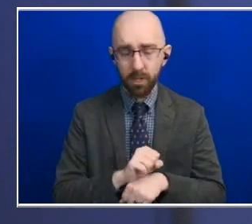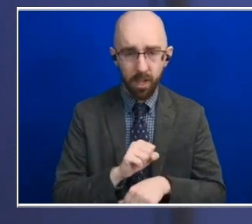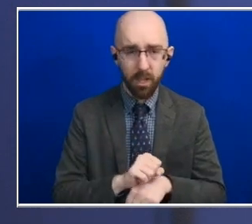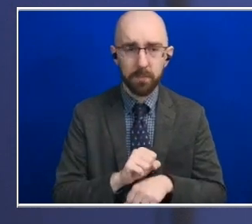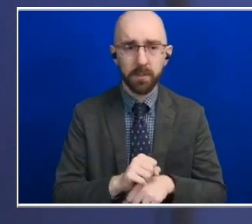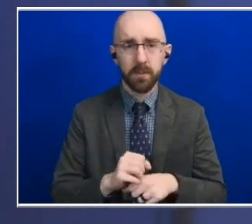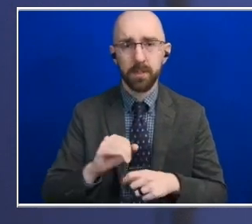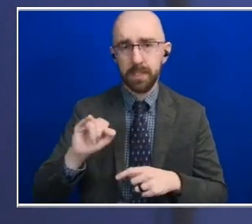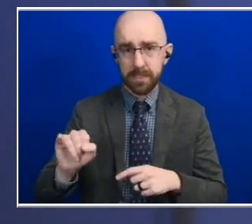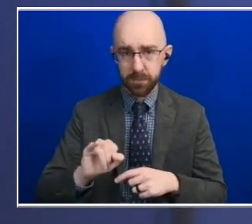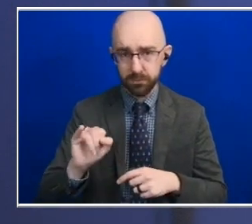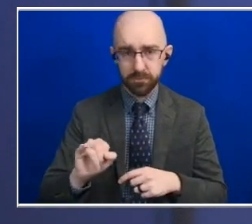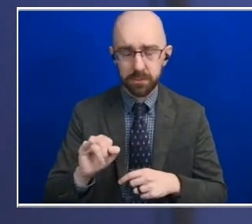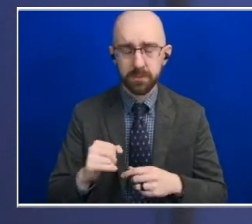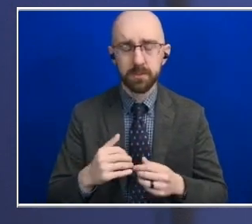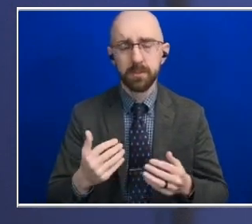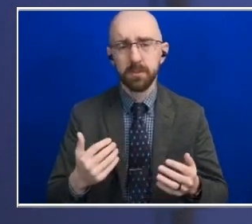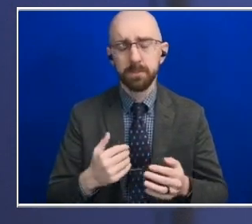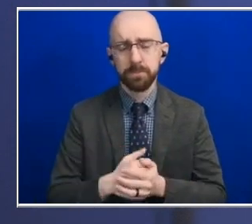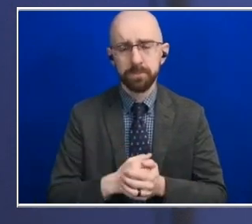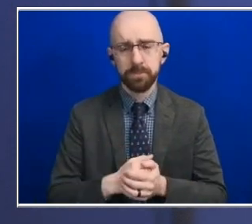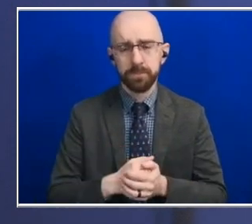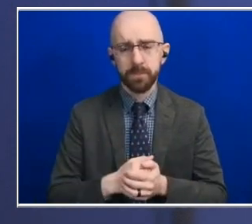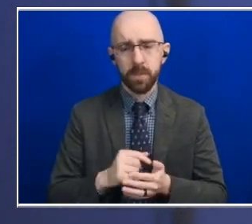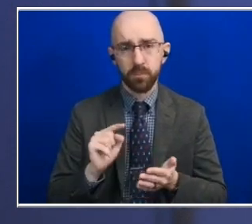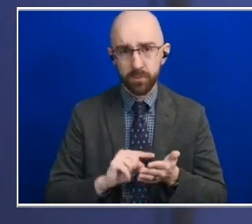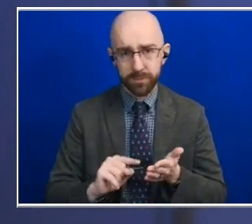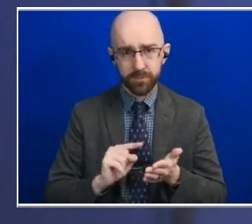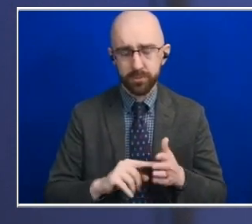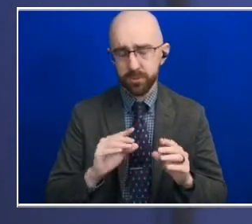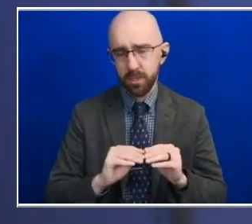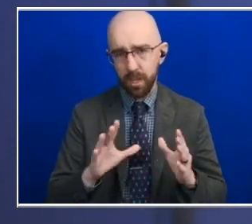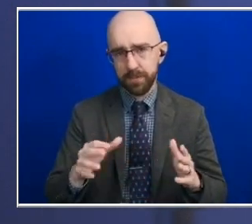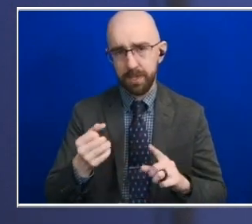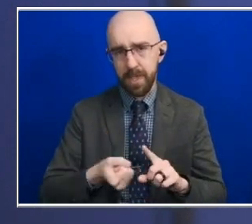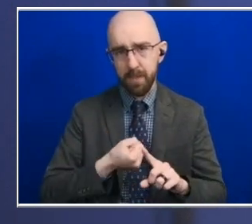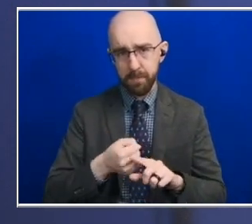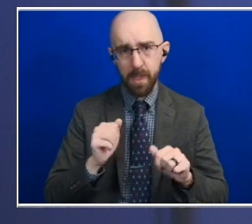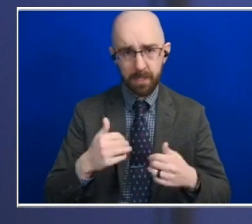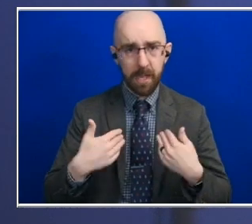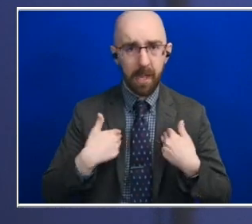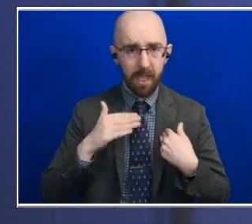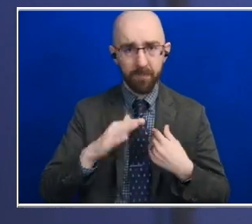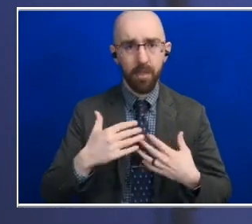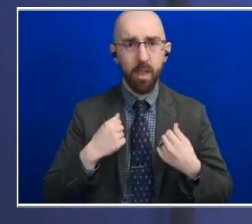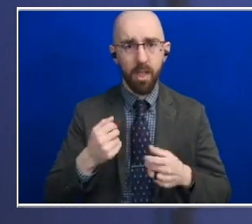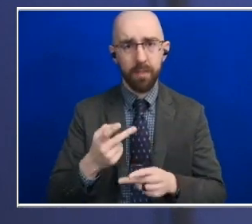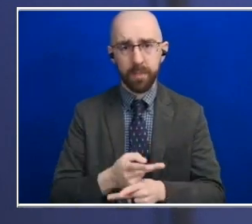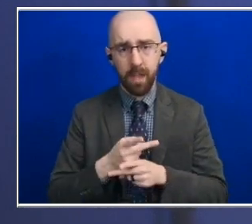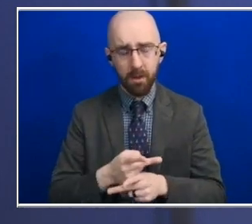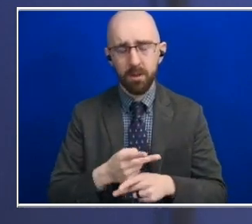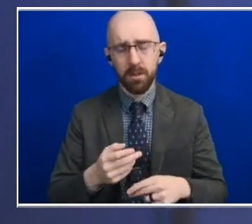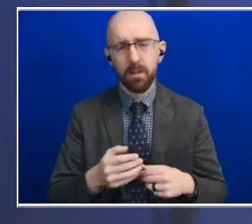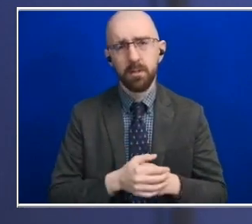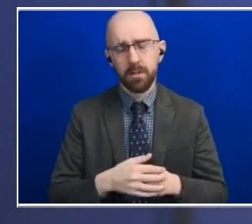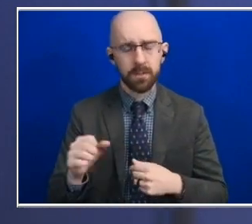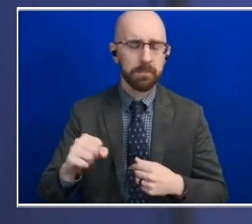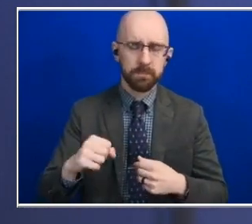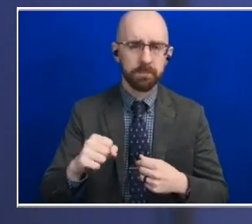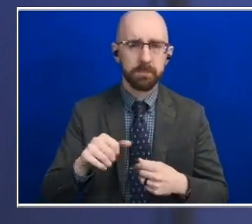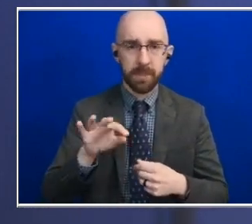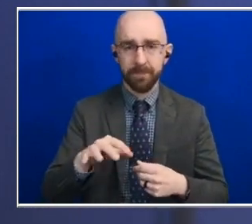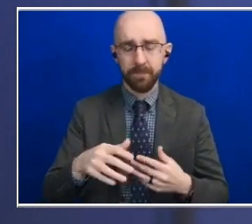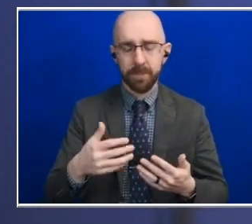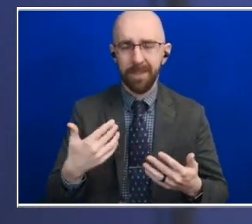insurance, research, obviously, and the impact that it could have on their health care. And so, yes, fear and uncertainty just